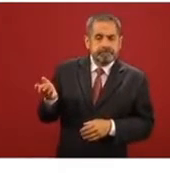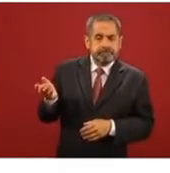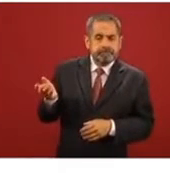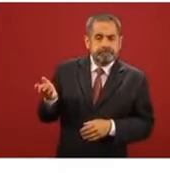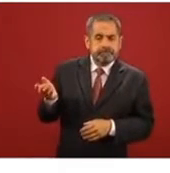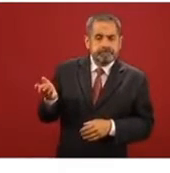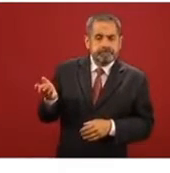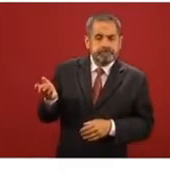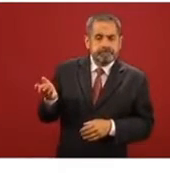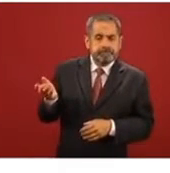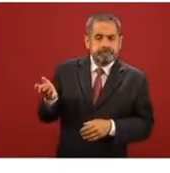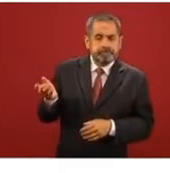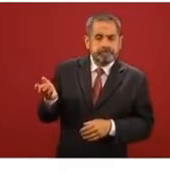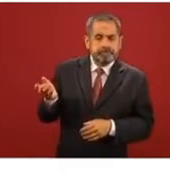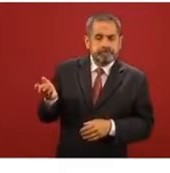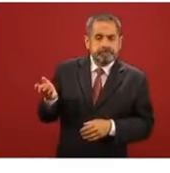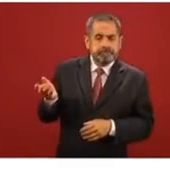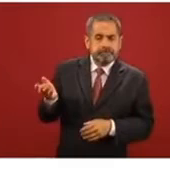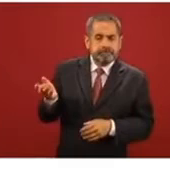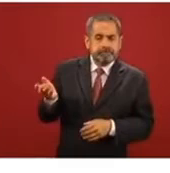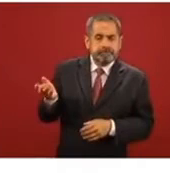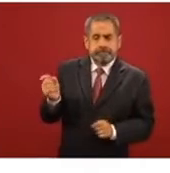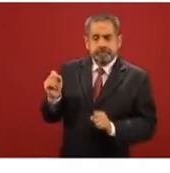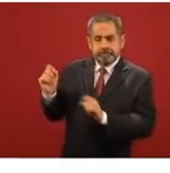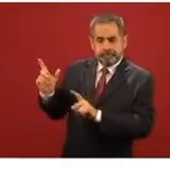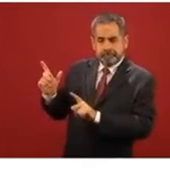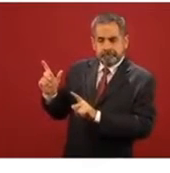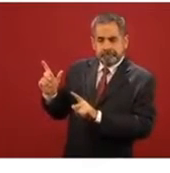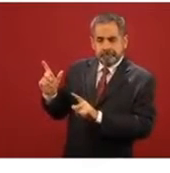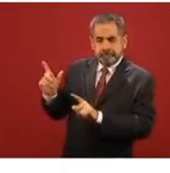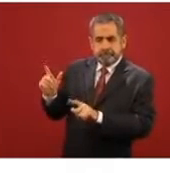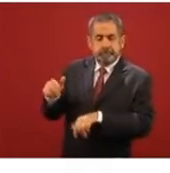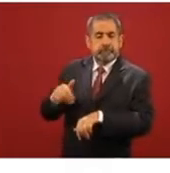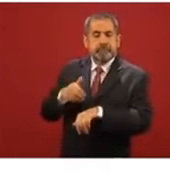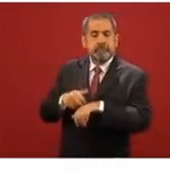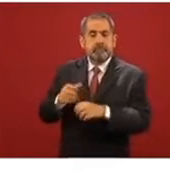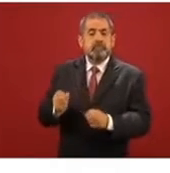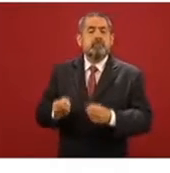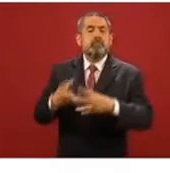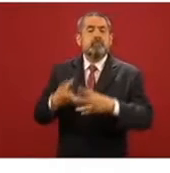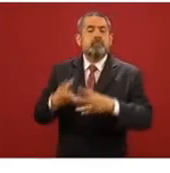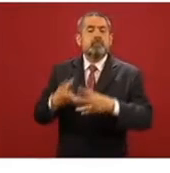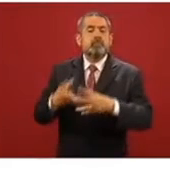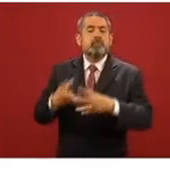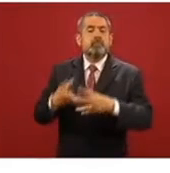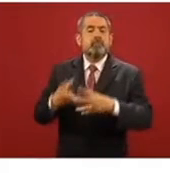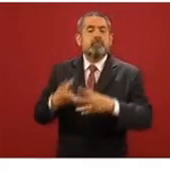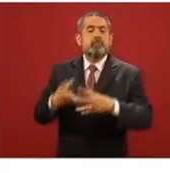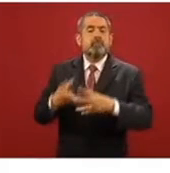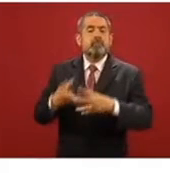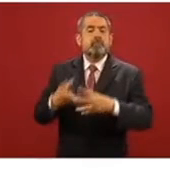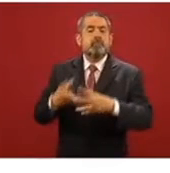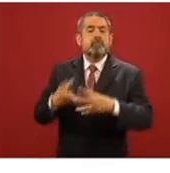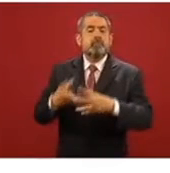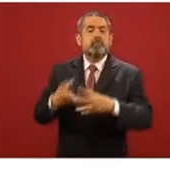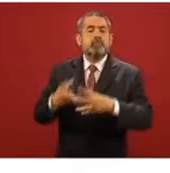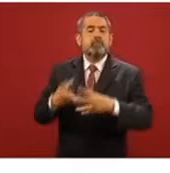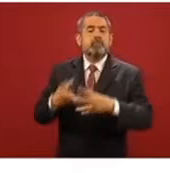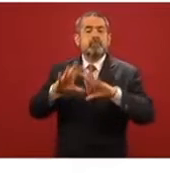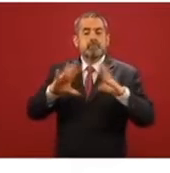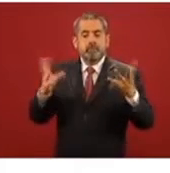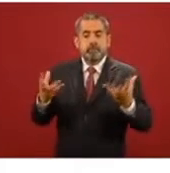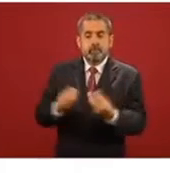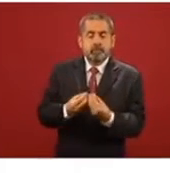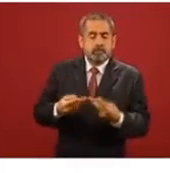on the right side of the slide or graph es el número de casos acumulados. is the cumulative number of